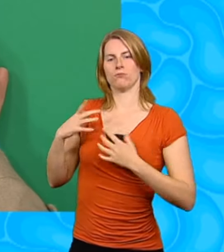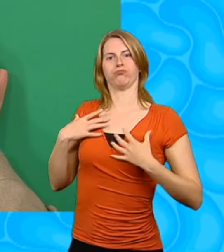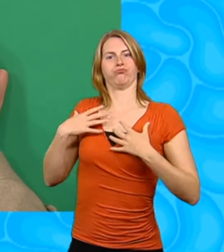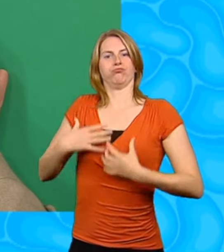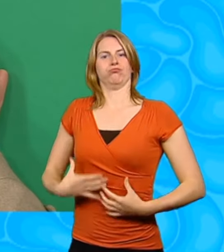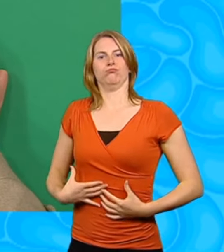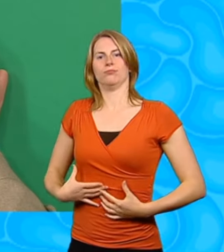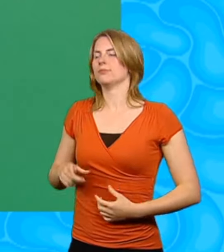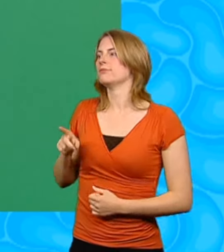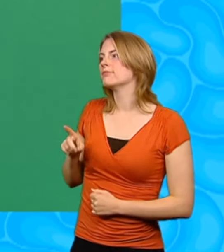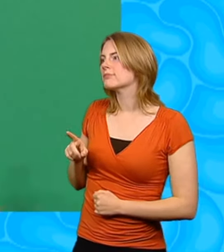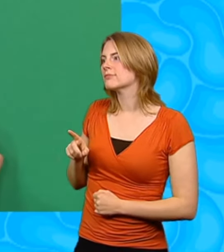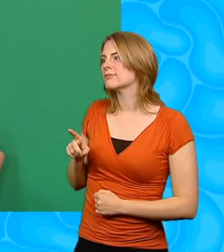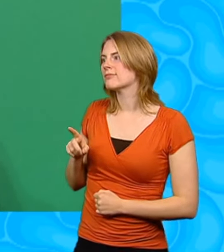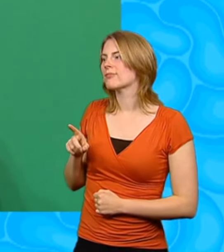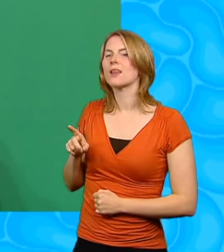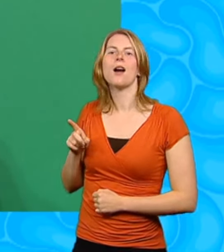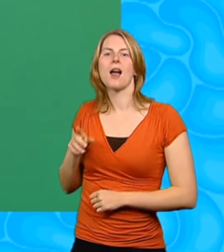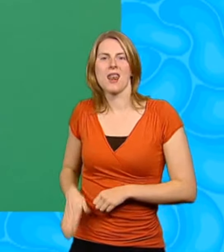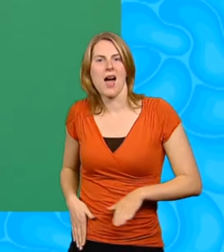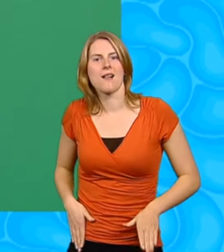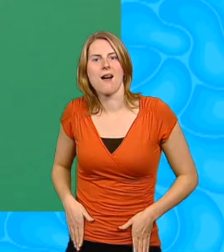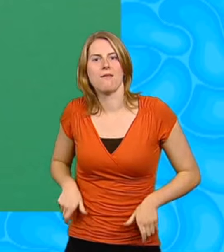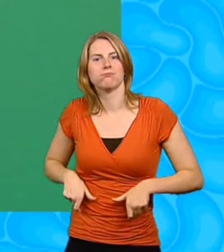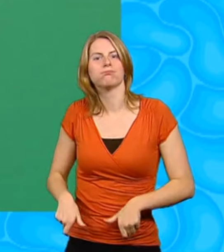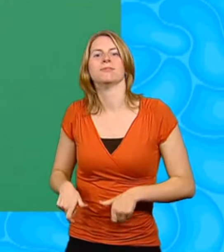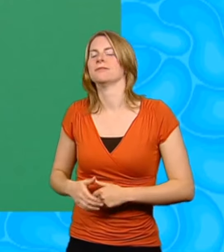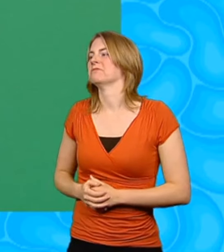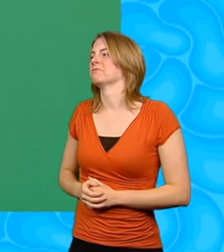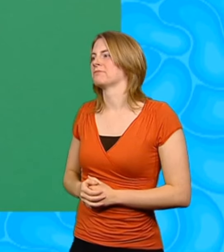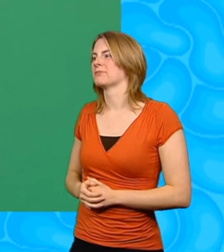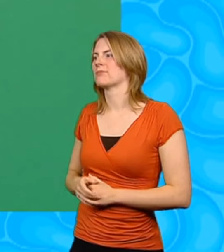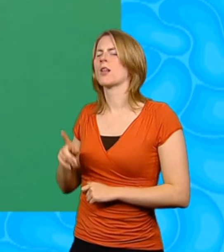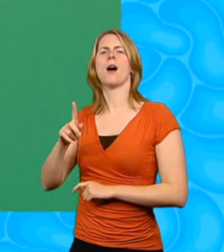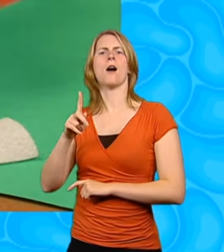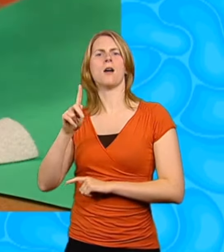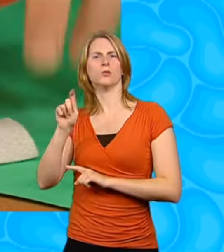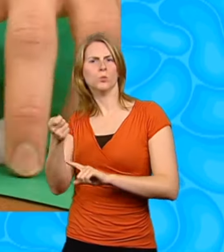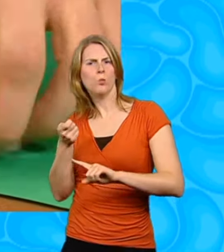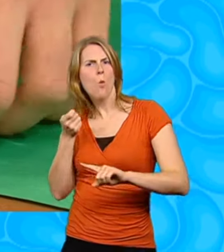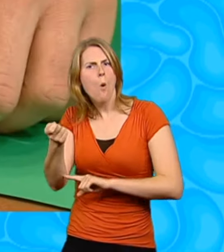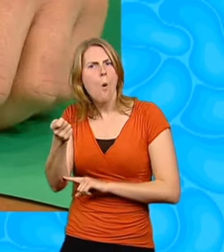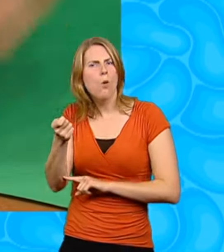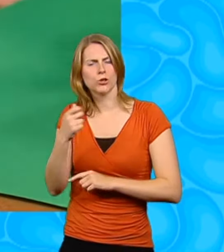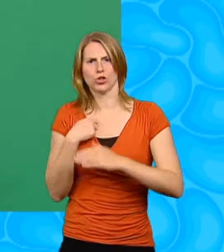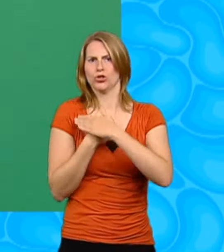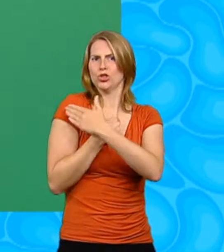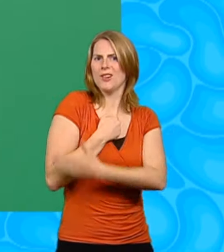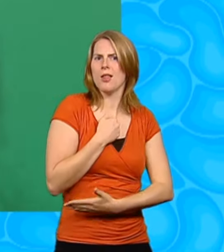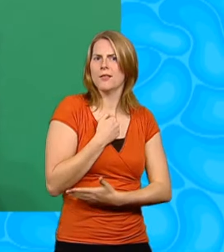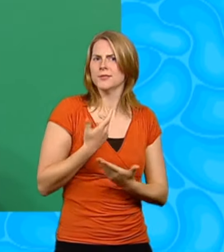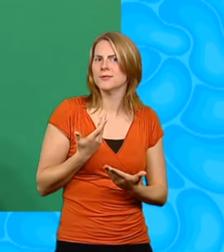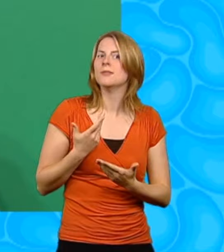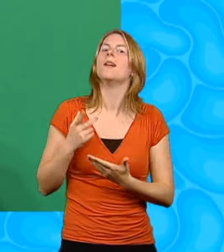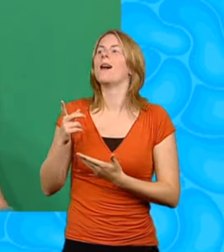This is a breastplate and some leg guards. And how about a sword and a shield? You can cut them out of